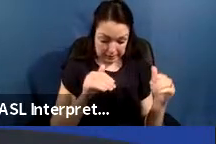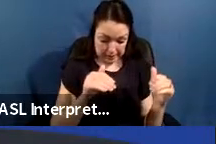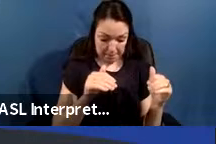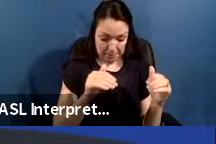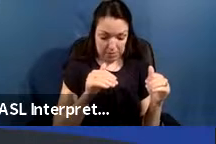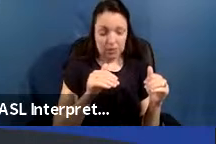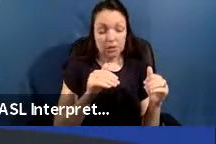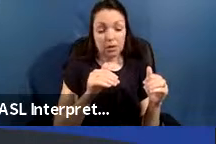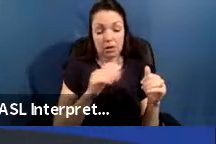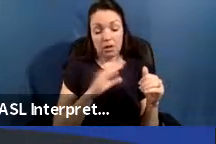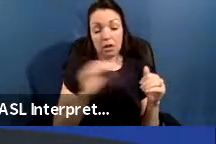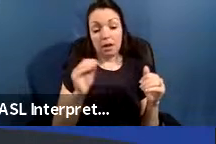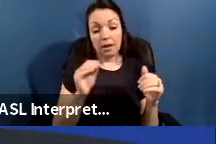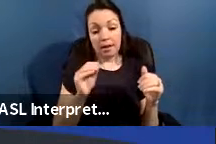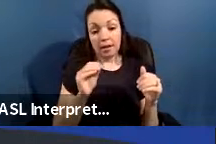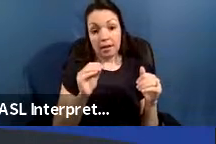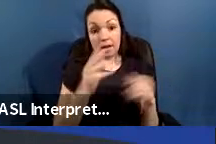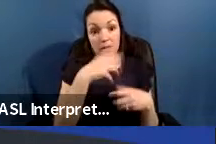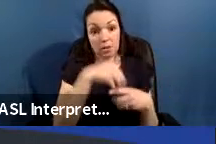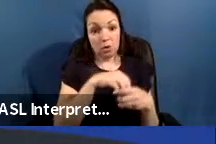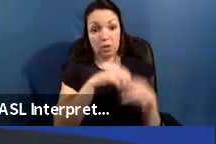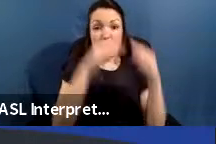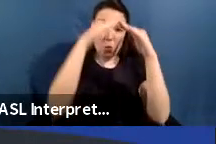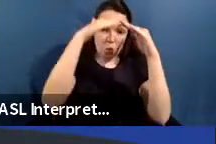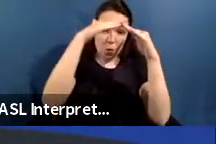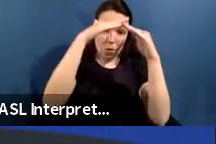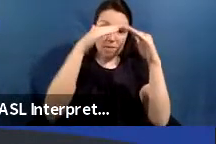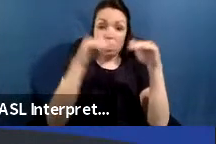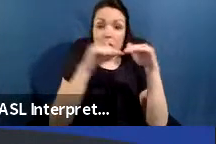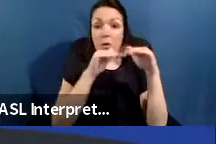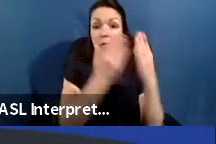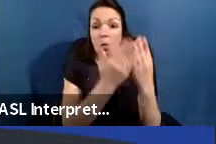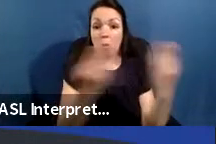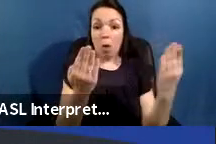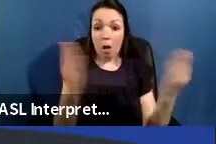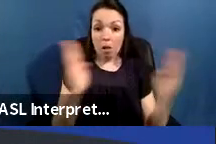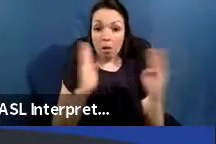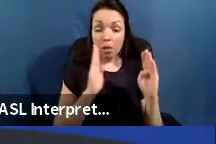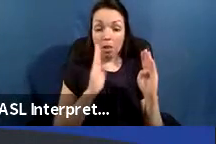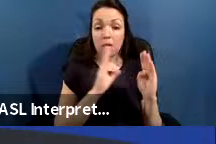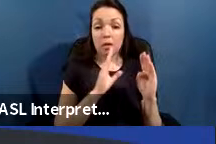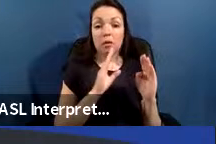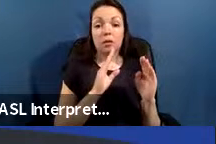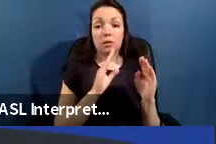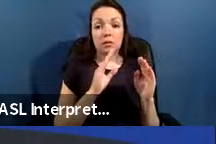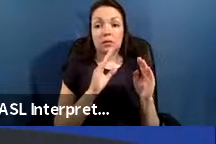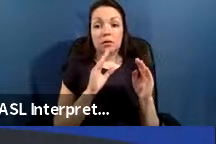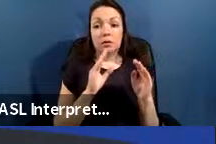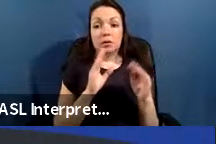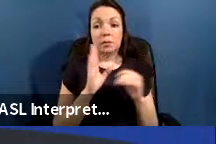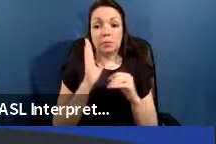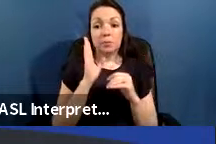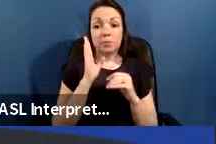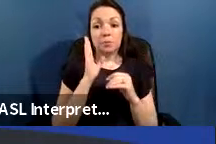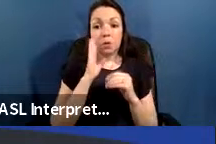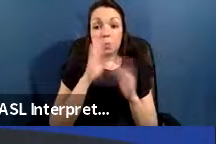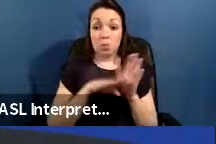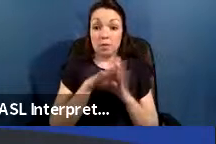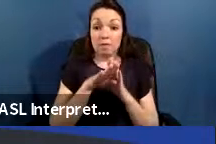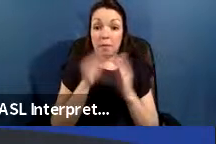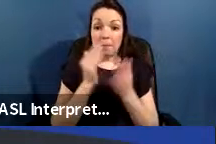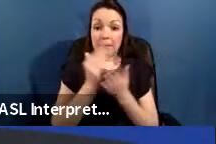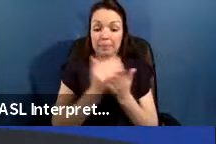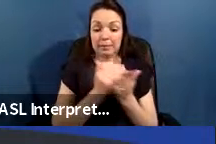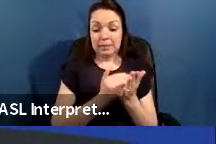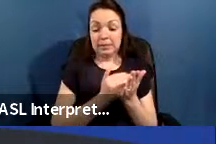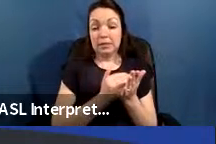modulars, including the roof, wall, the finishing, and the MEP. We would then develop a list of